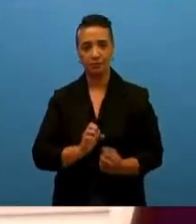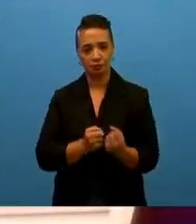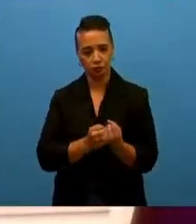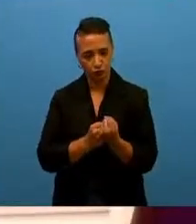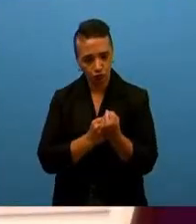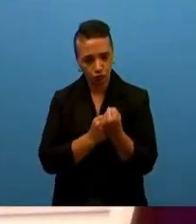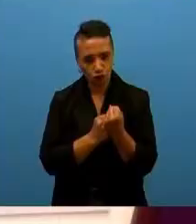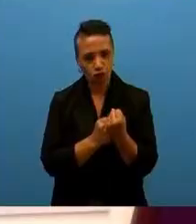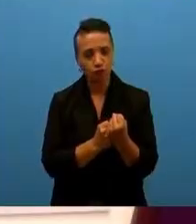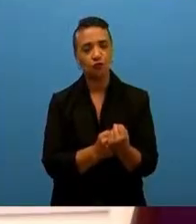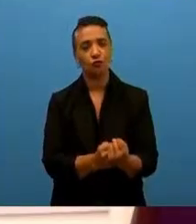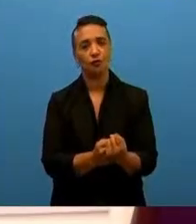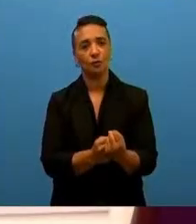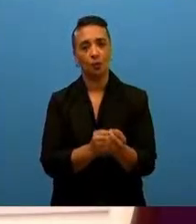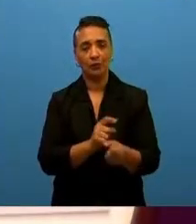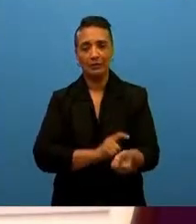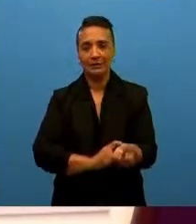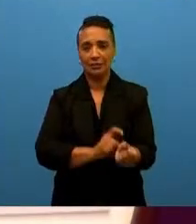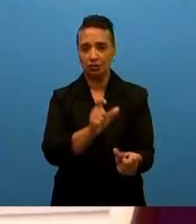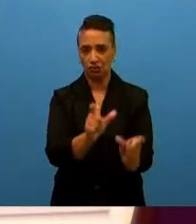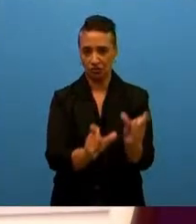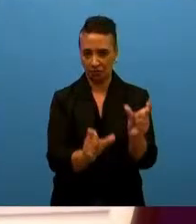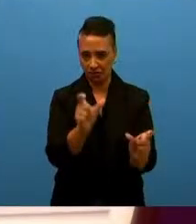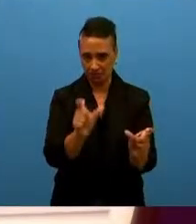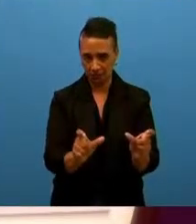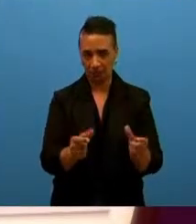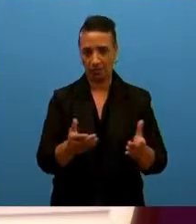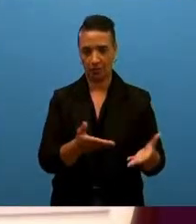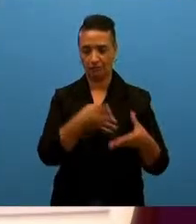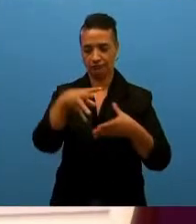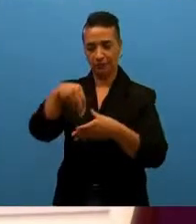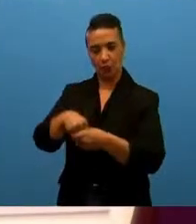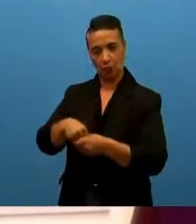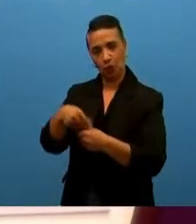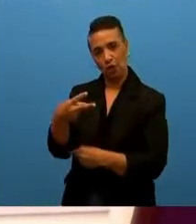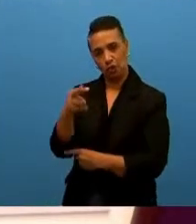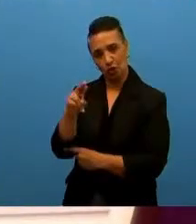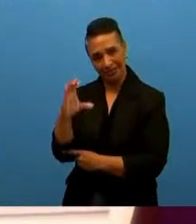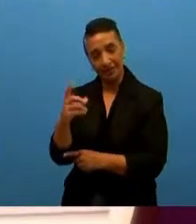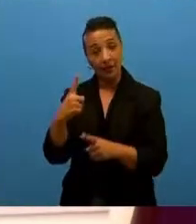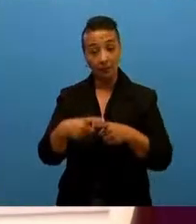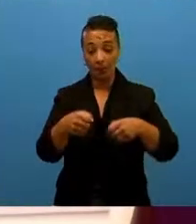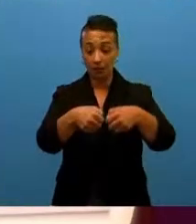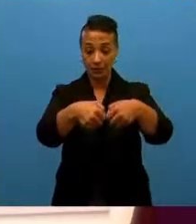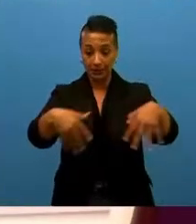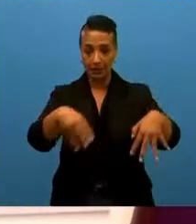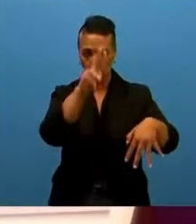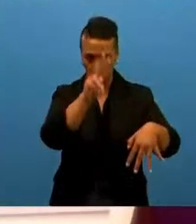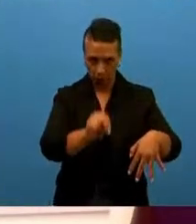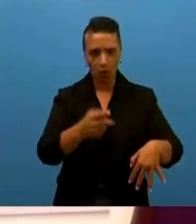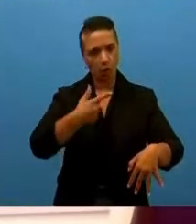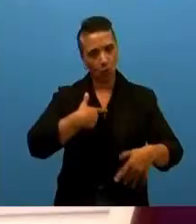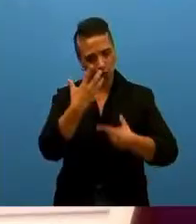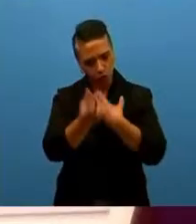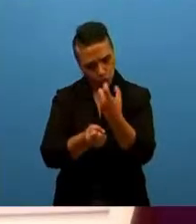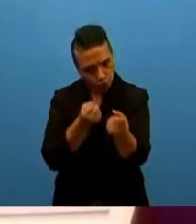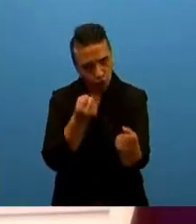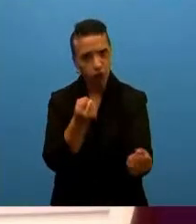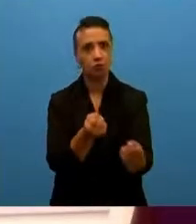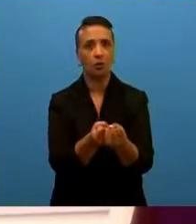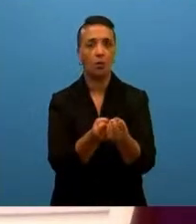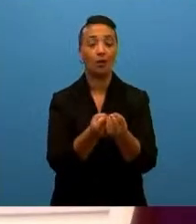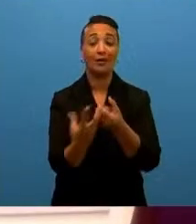of indigenous peoples in the Human Rights Council and the broader UN system. Brazil supports an inclusive